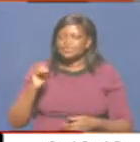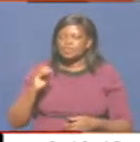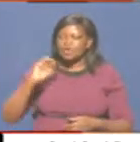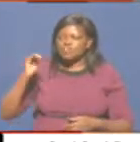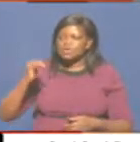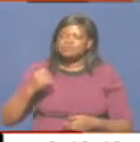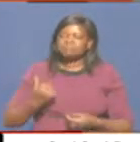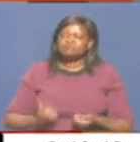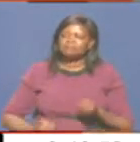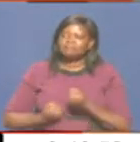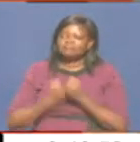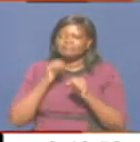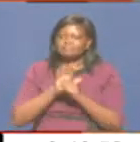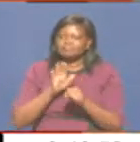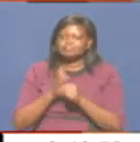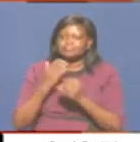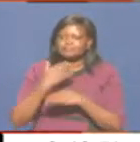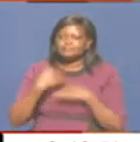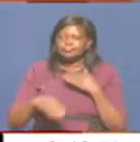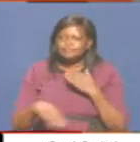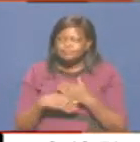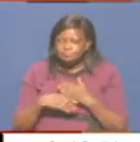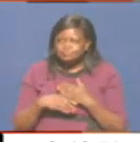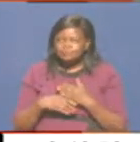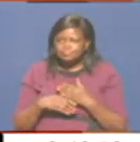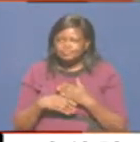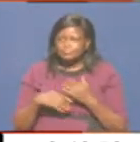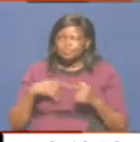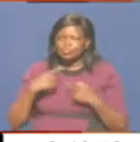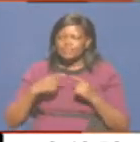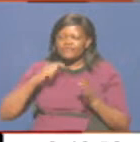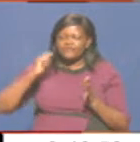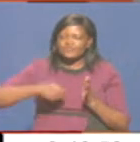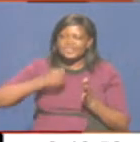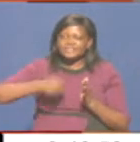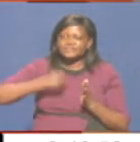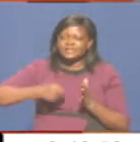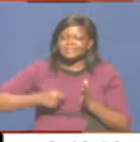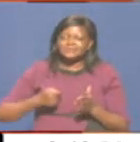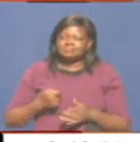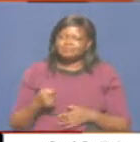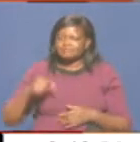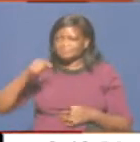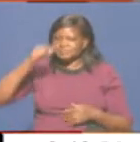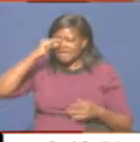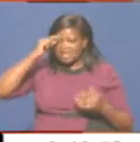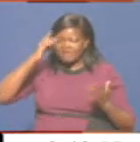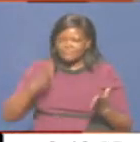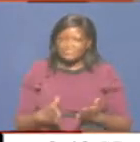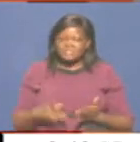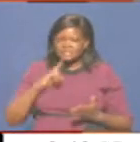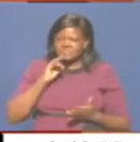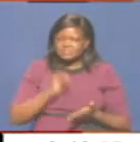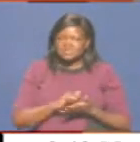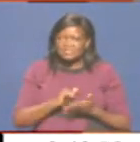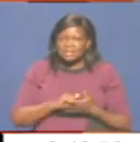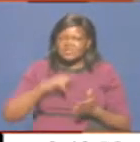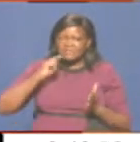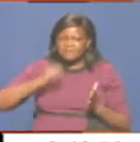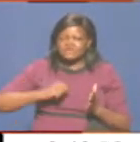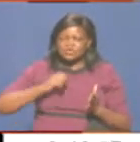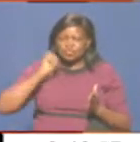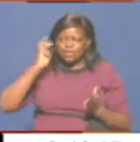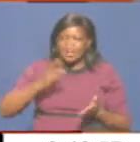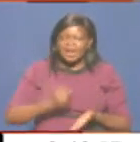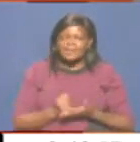boost following the construction of a multi-million processing factory. Baringo Governor Stanley Kiptis says the factory will help